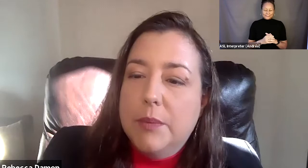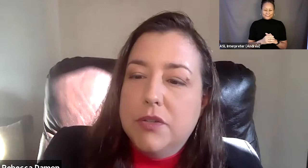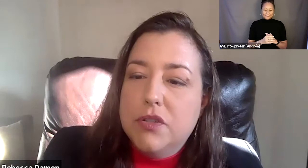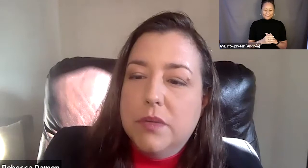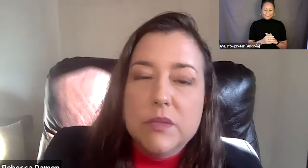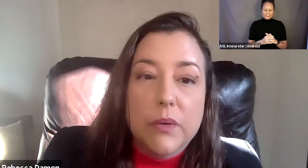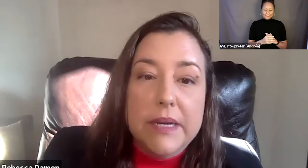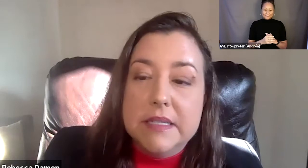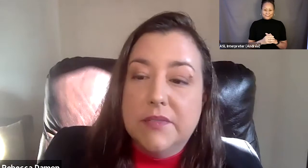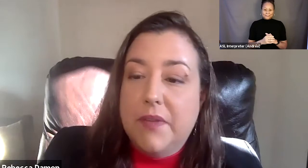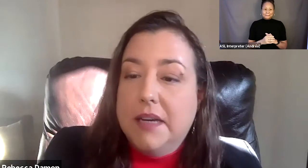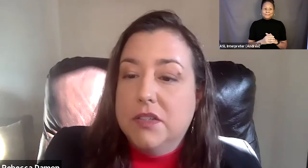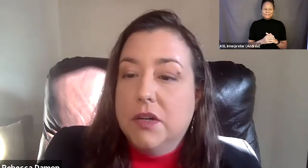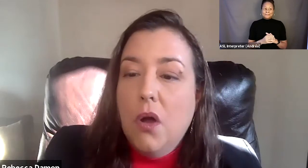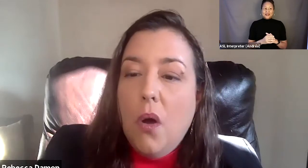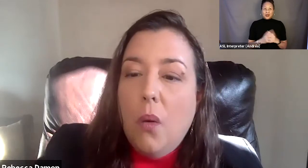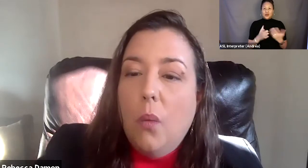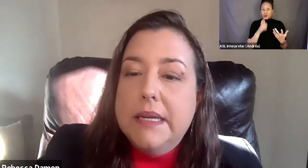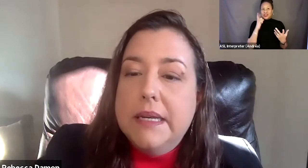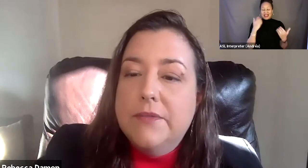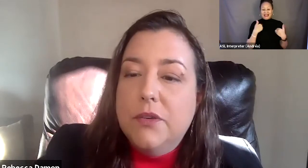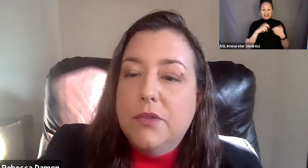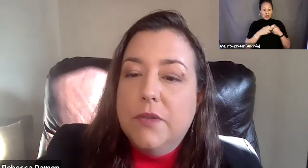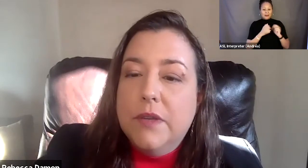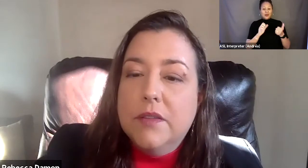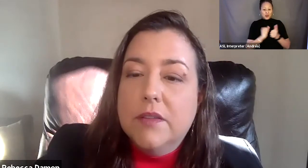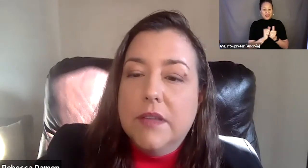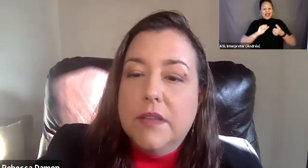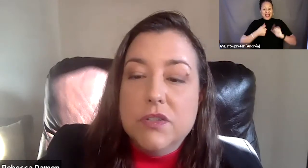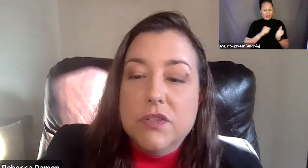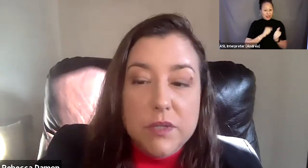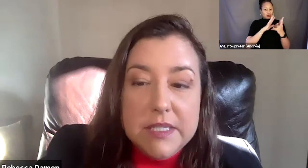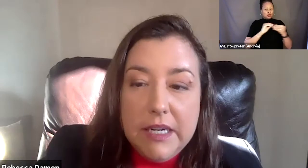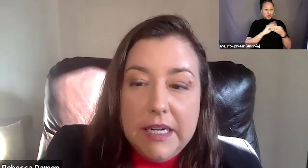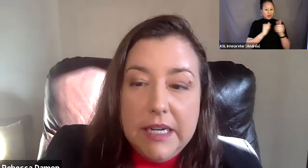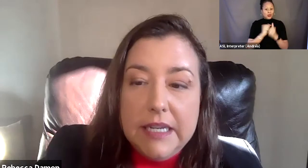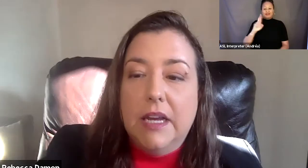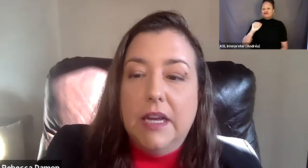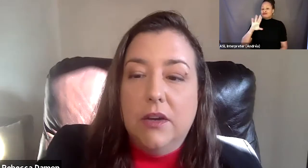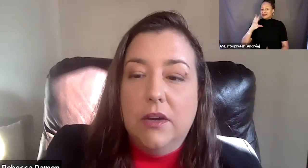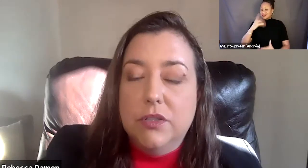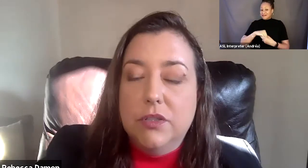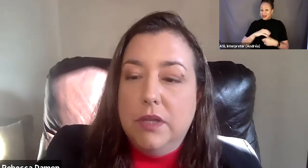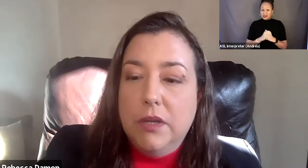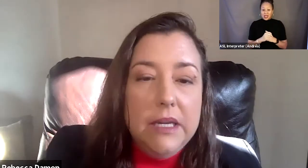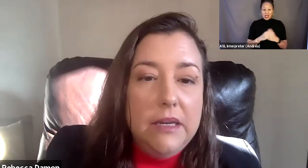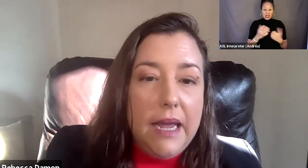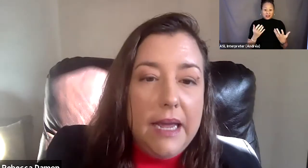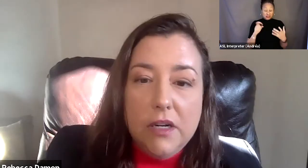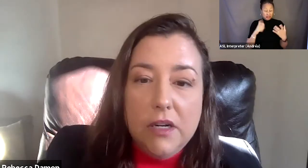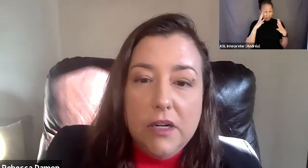how they approach stories where race is a factor? What if you feel that their intentions are more serious? Should I go to the